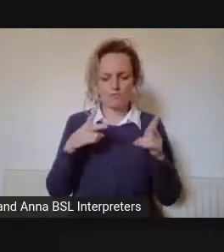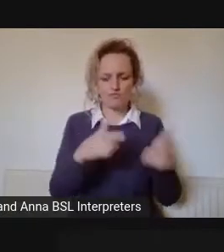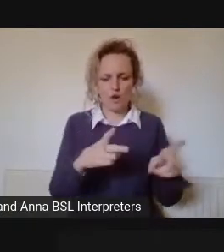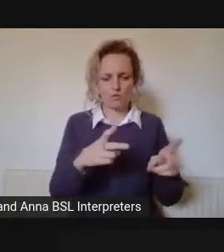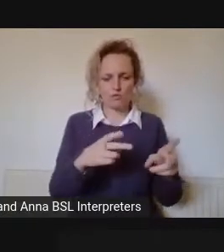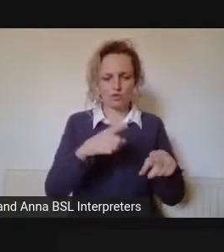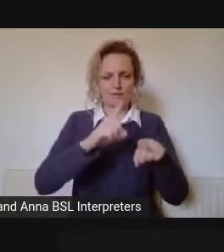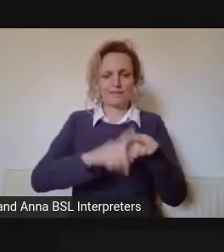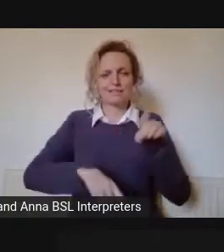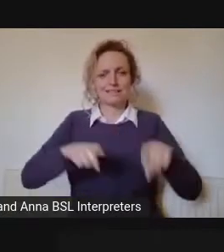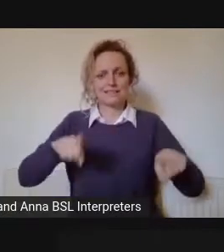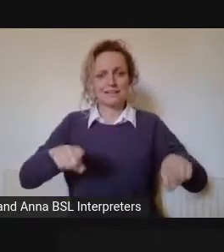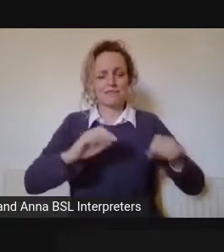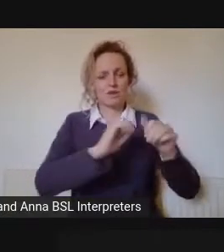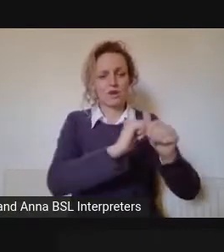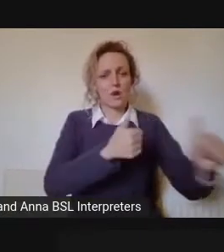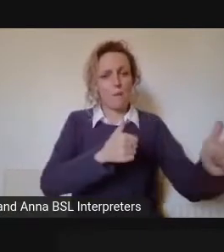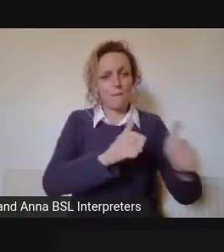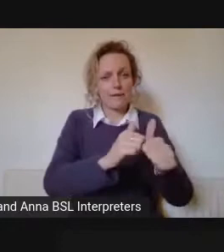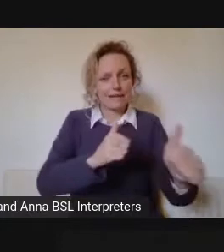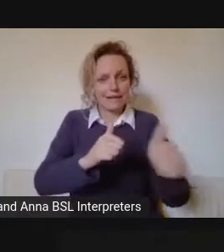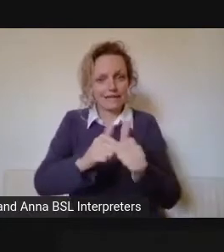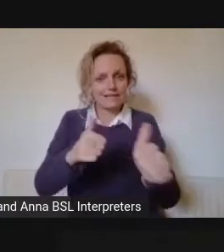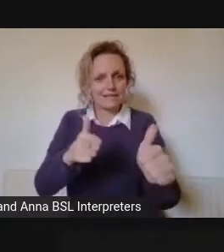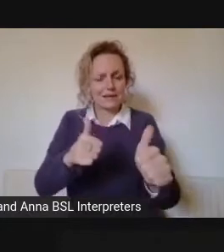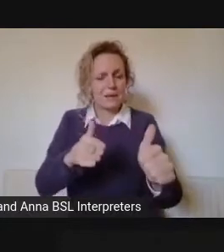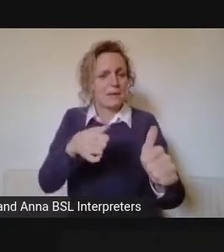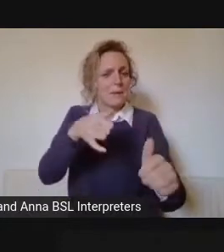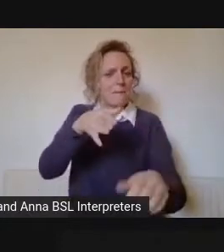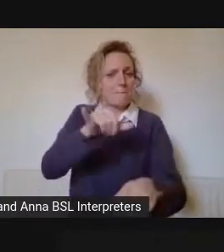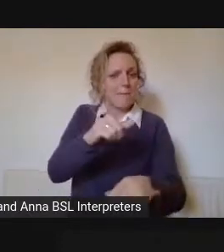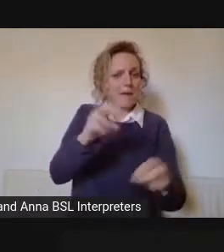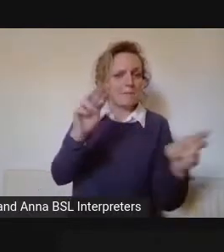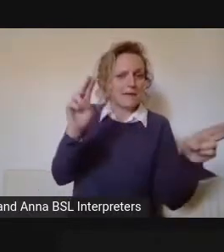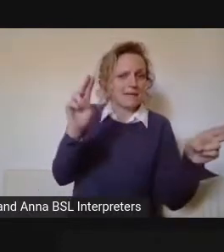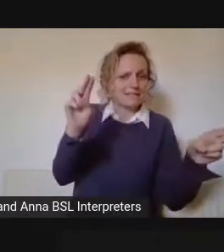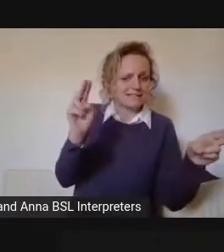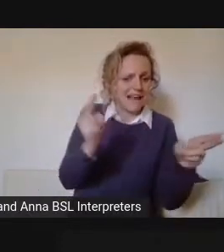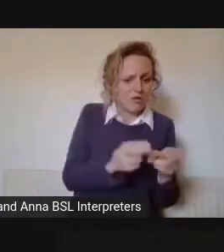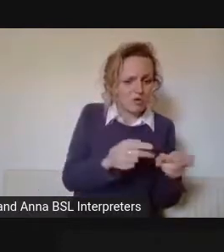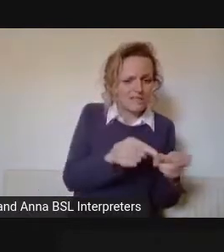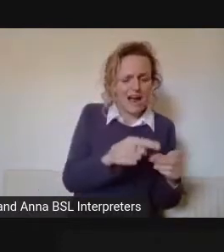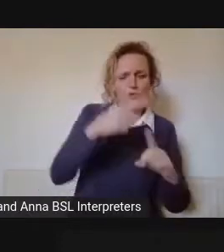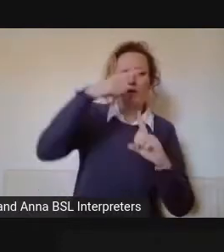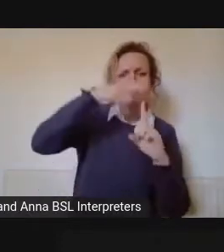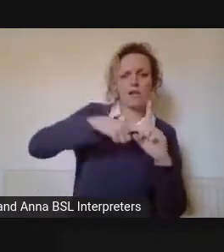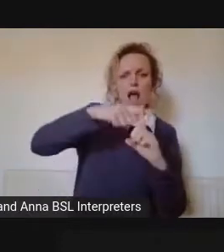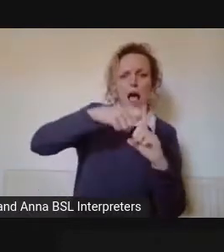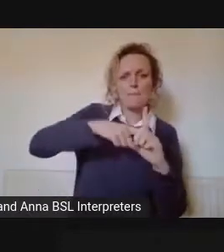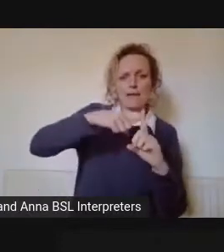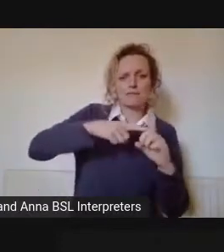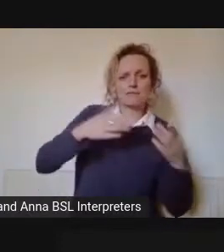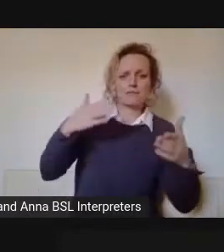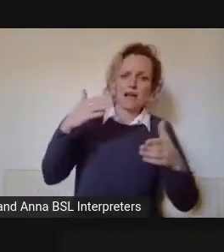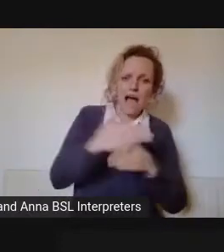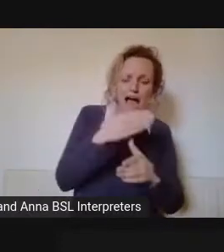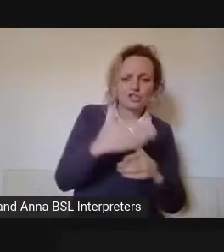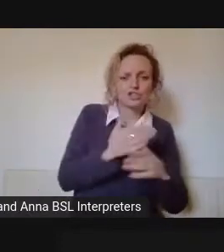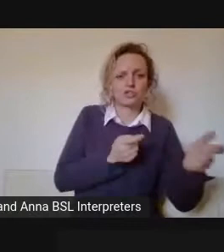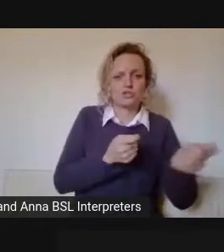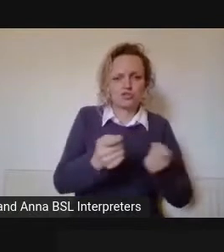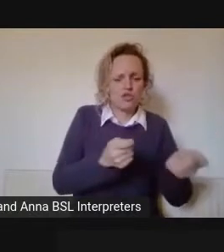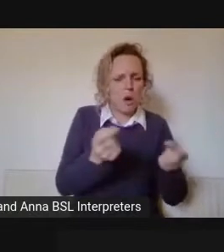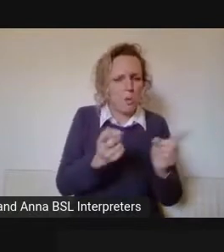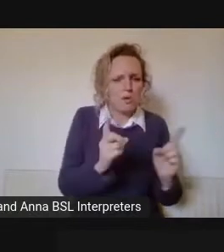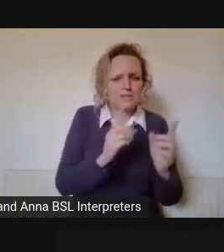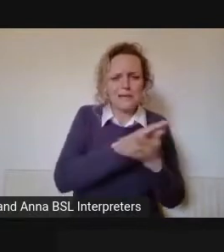taking on regarding data for good, they might be really narrowing down what climate action means. Climate action for us might not only